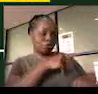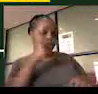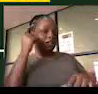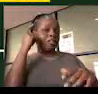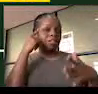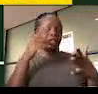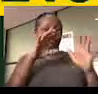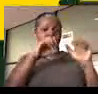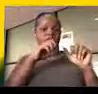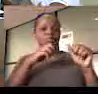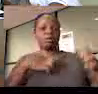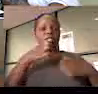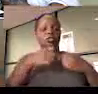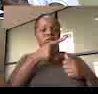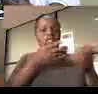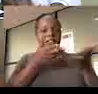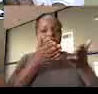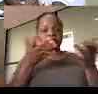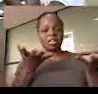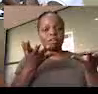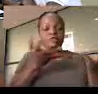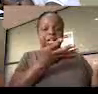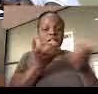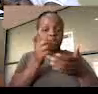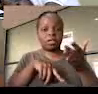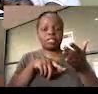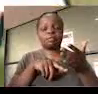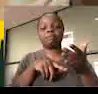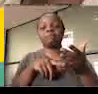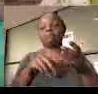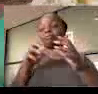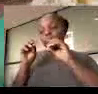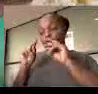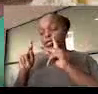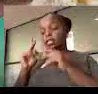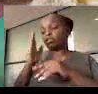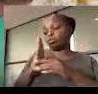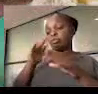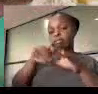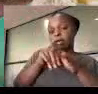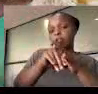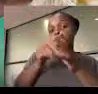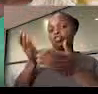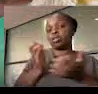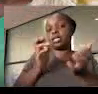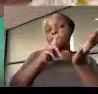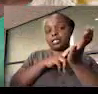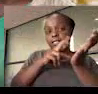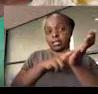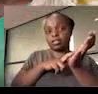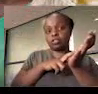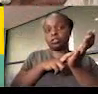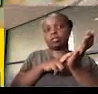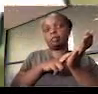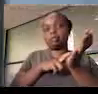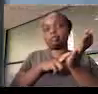funeral, Kupa will give you the services that you need at that time from just being a